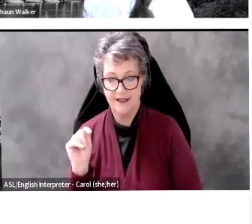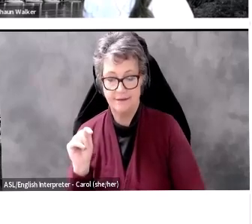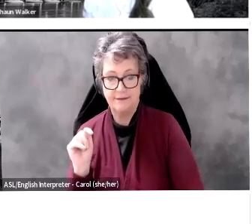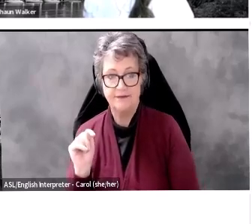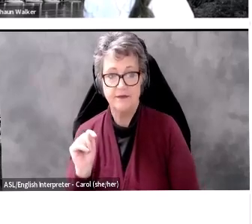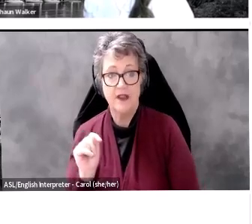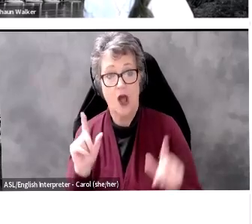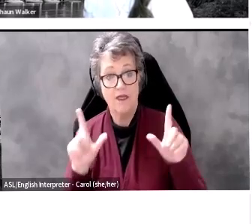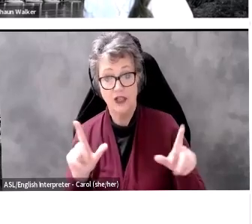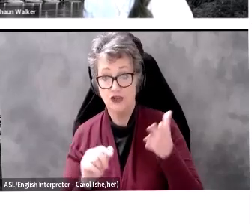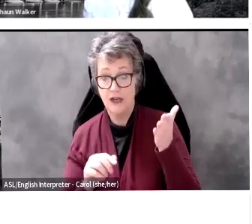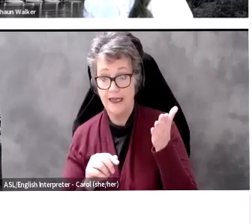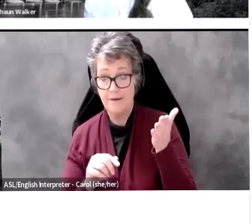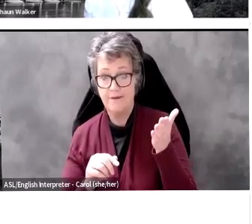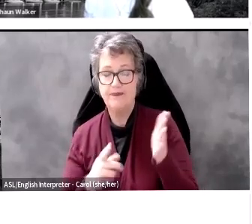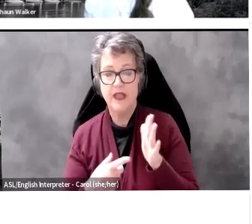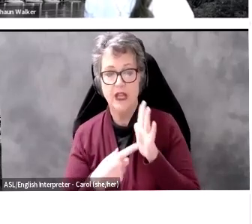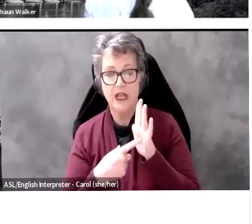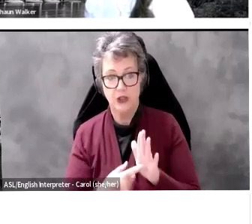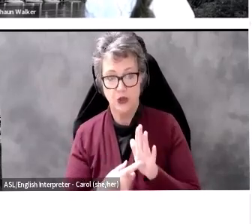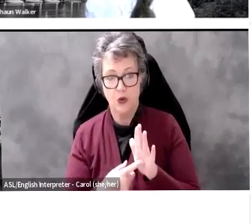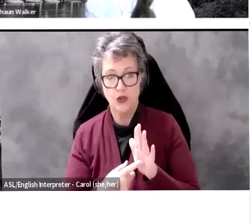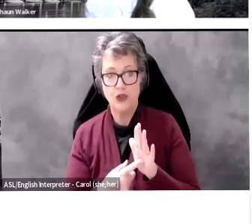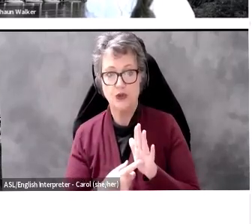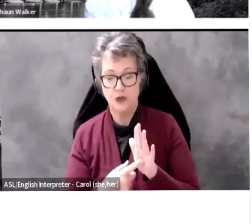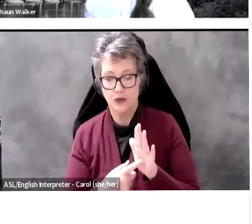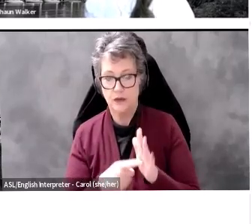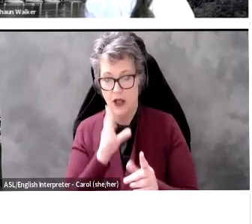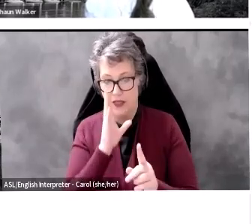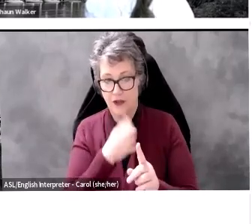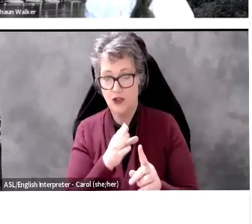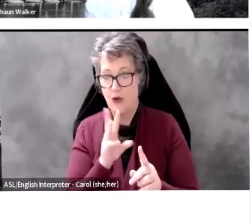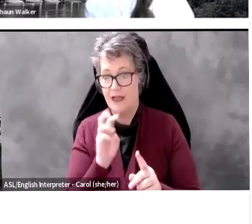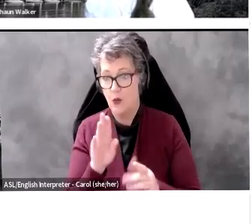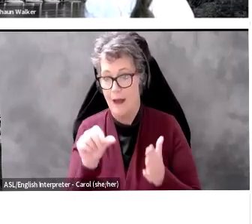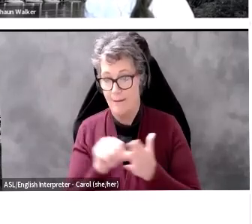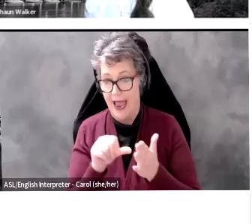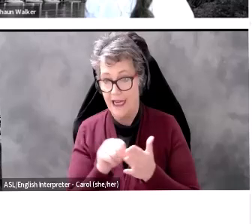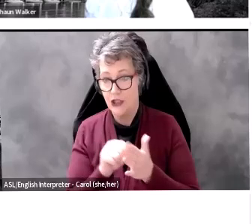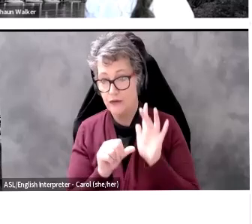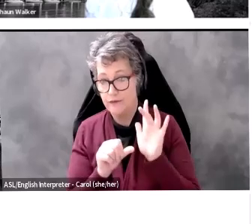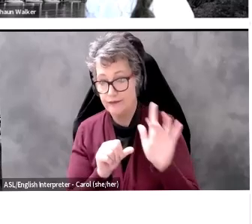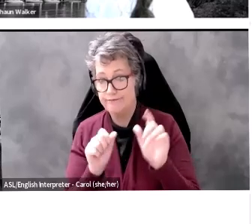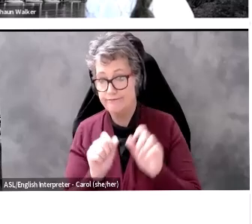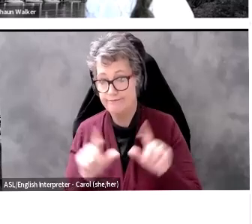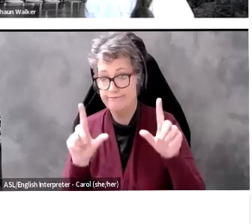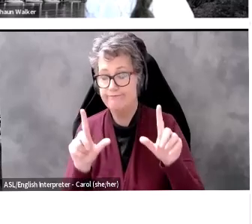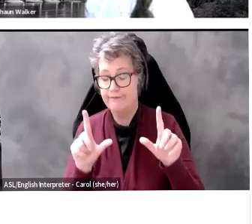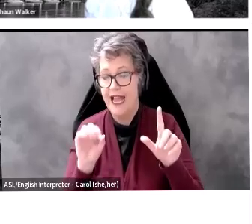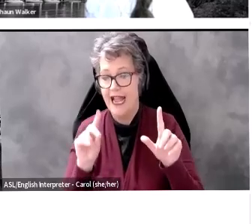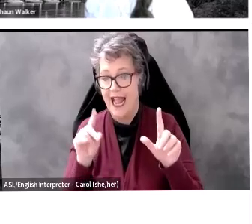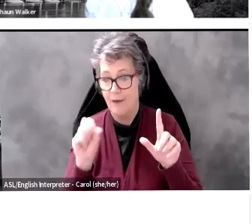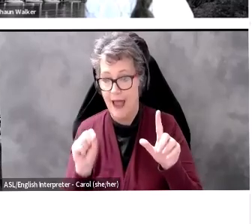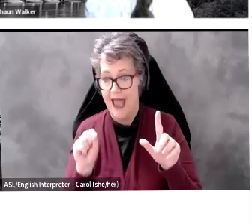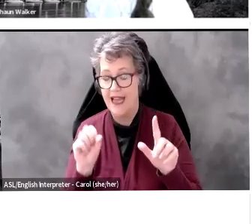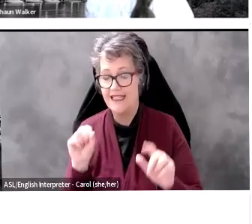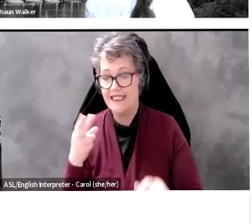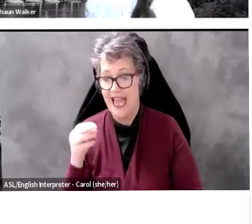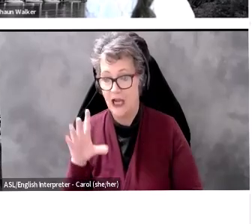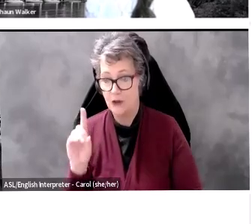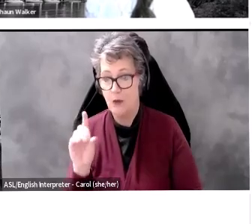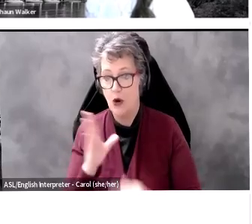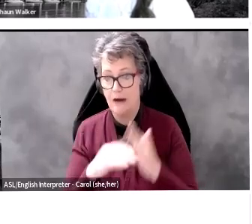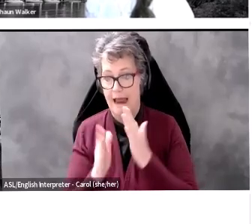On the screen, it shows you the direct web page to be able to access the CALPADS to the Dashboard